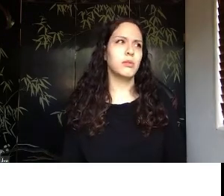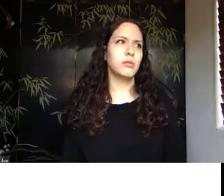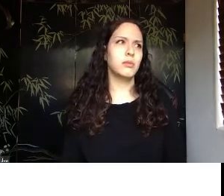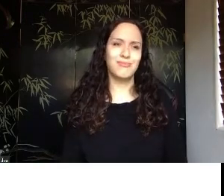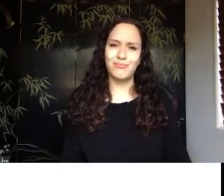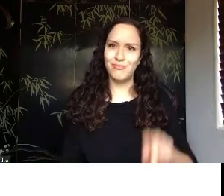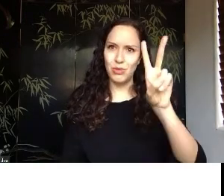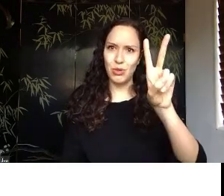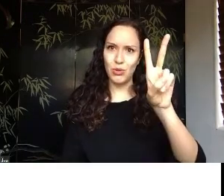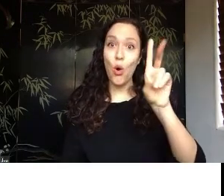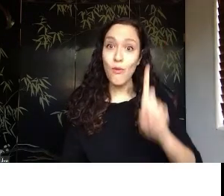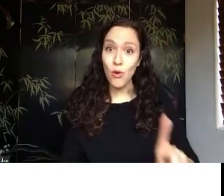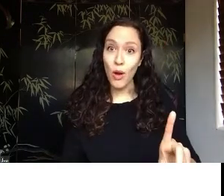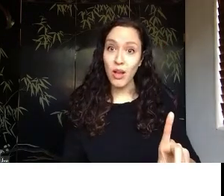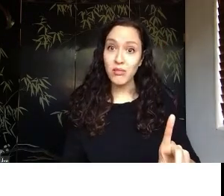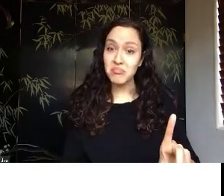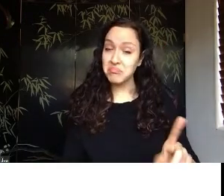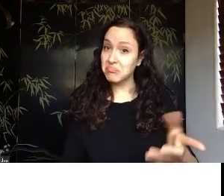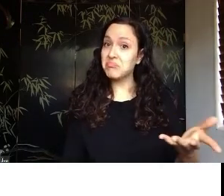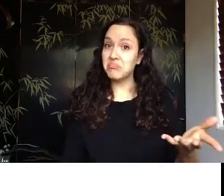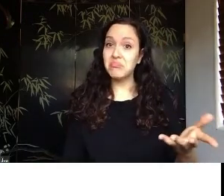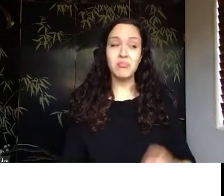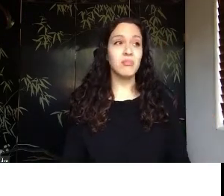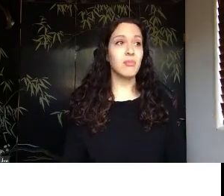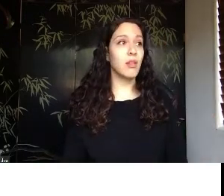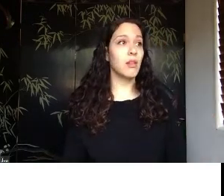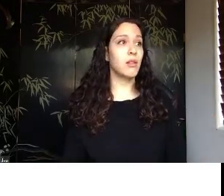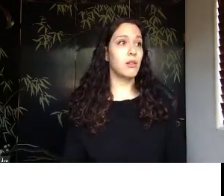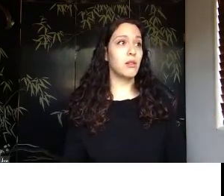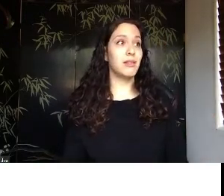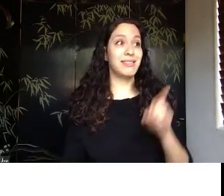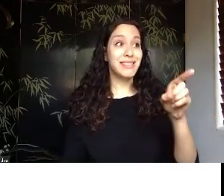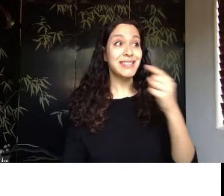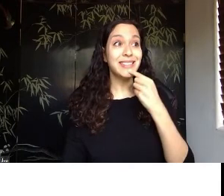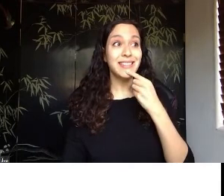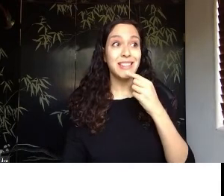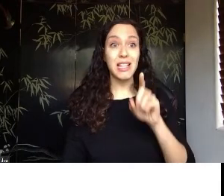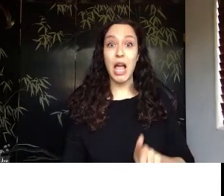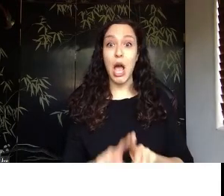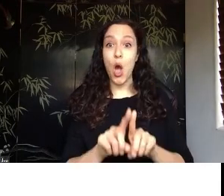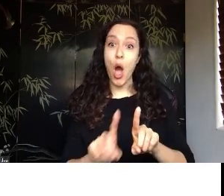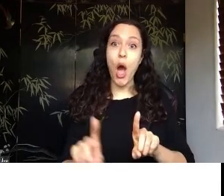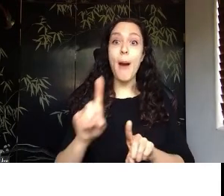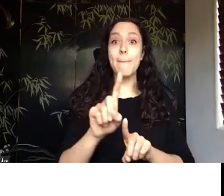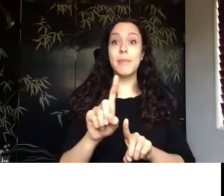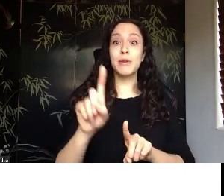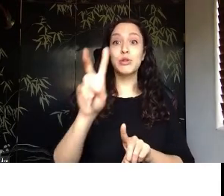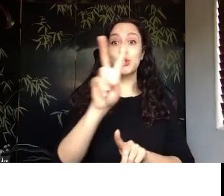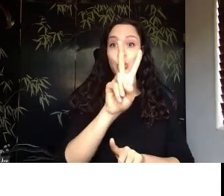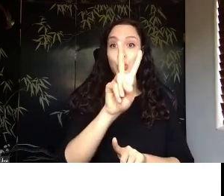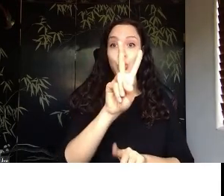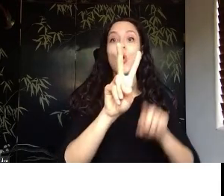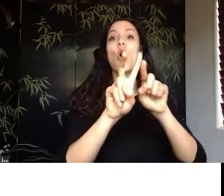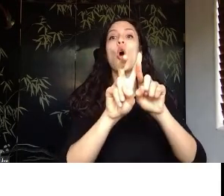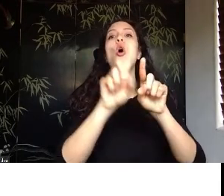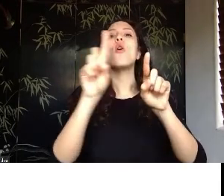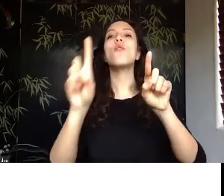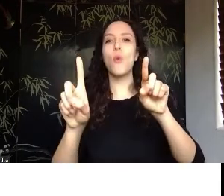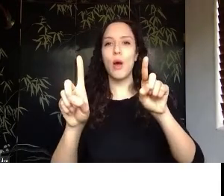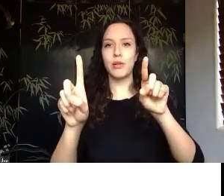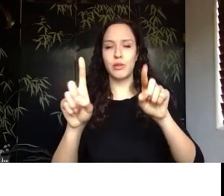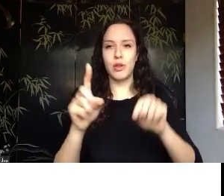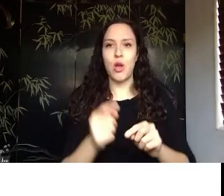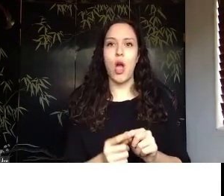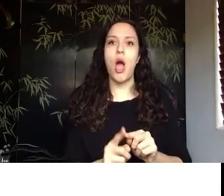I put it over 1. So it's saying up 2 over 1, up 2 over 1. You rise 2 and you run once.